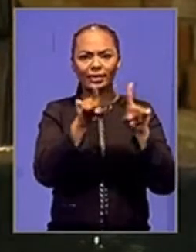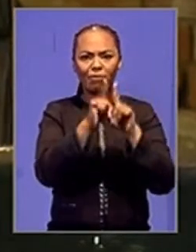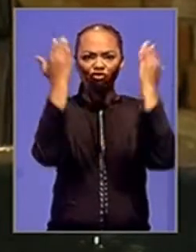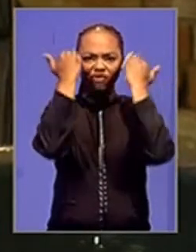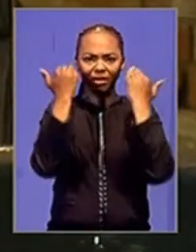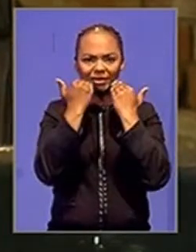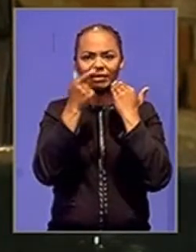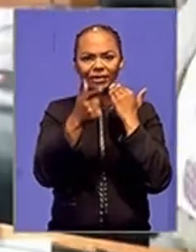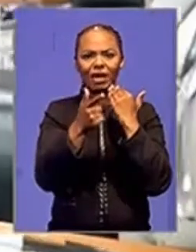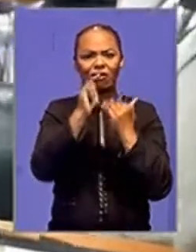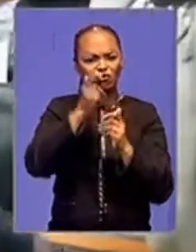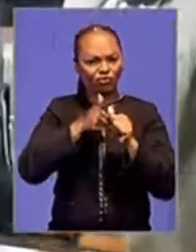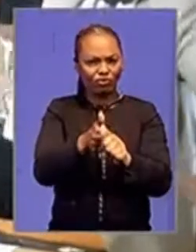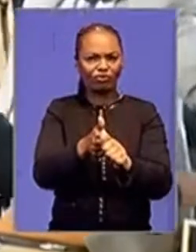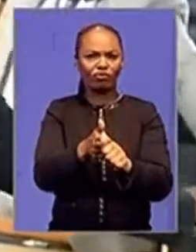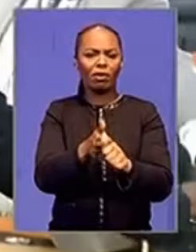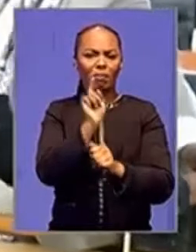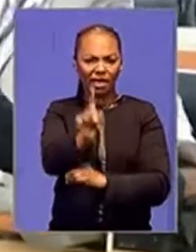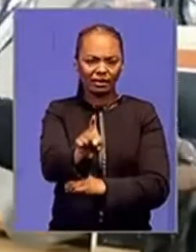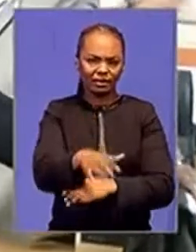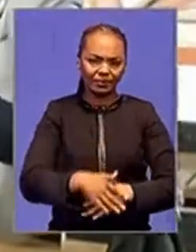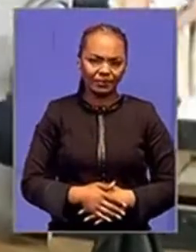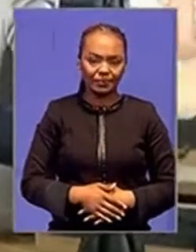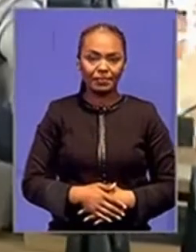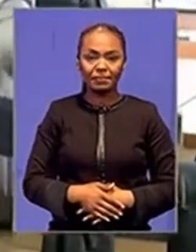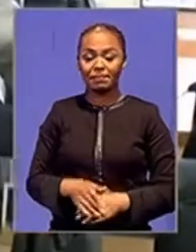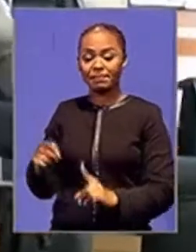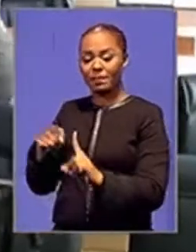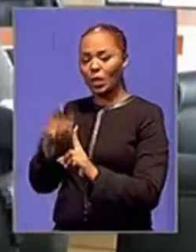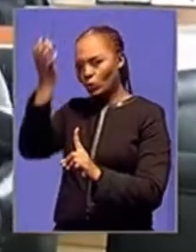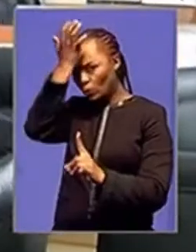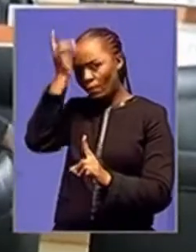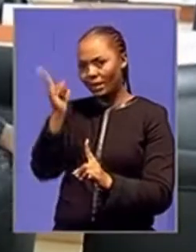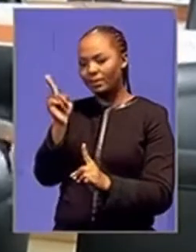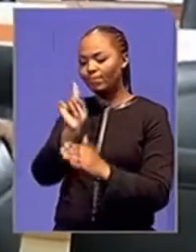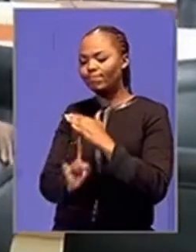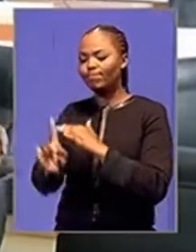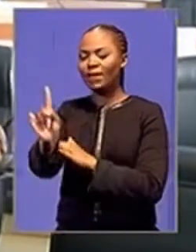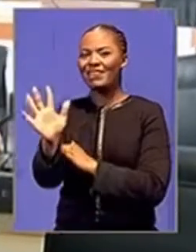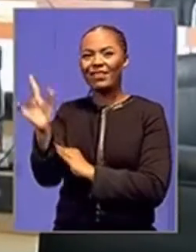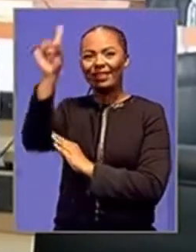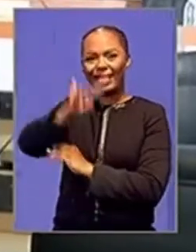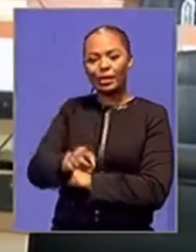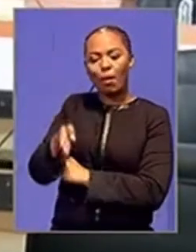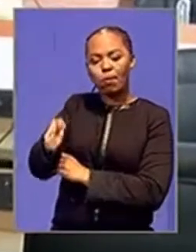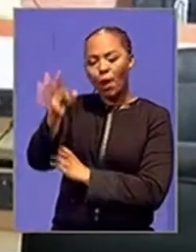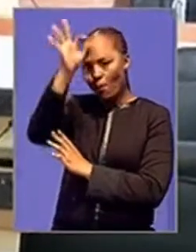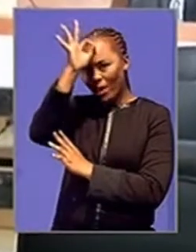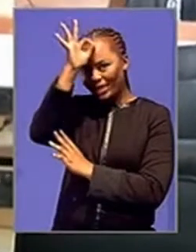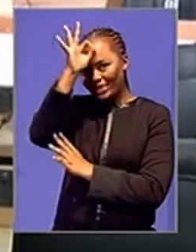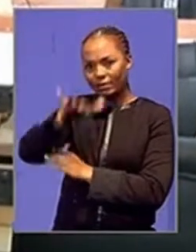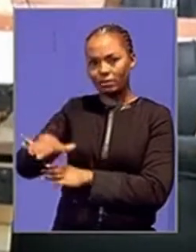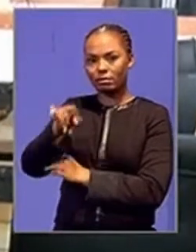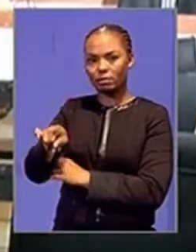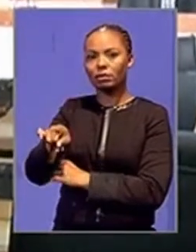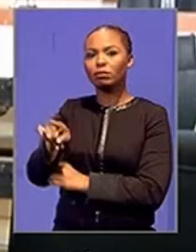justice prevails. Zuma o tla lokela ho ikisa stationeng sa sepolesa nakong ya matsatsi a mahlano ho seng jwalo letona